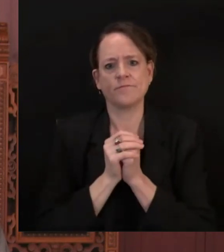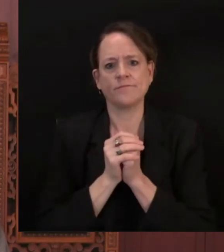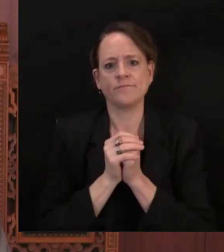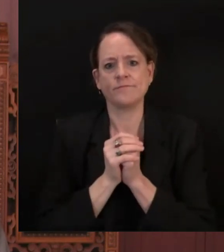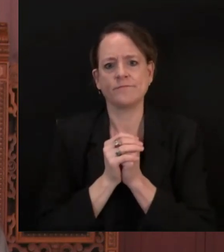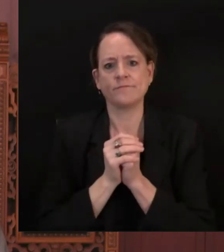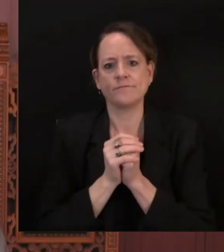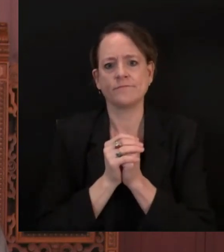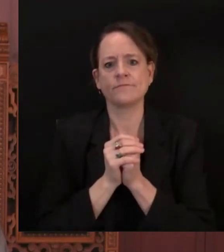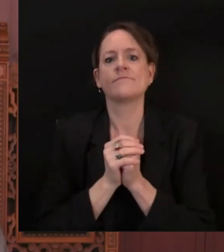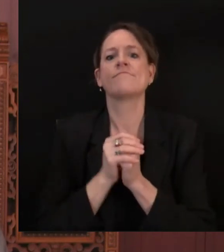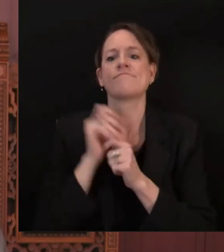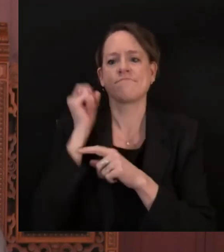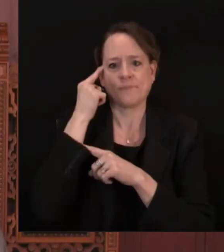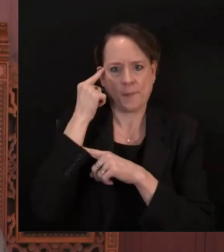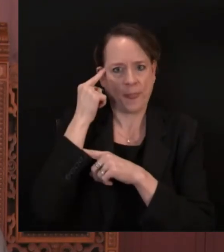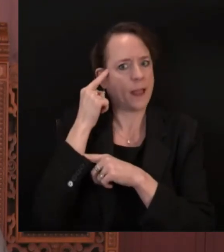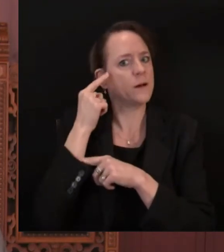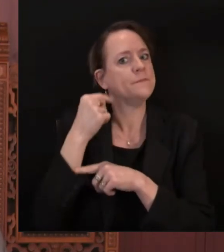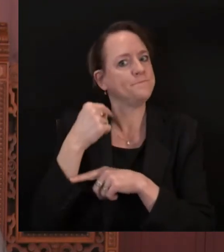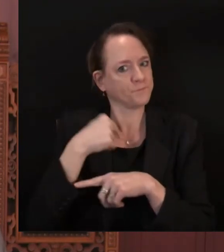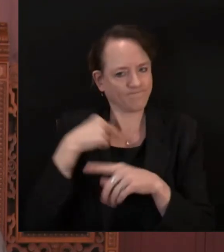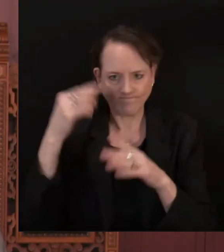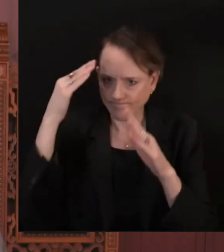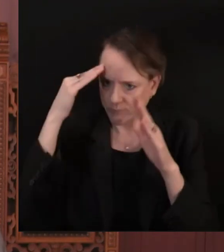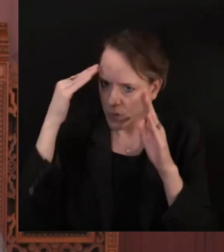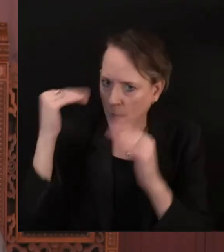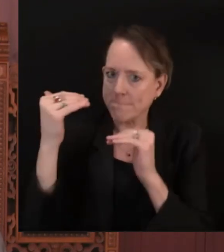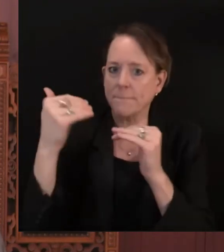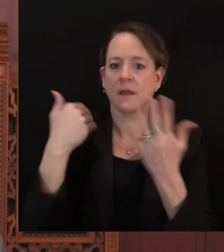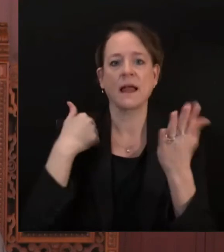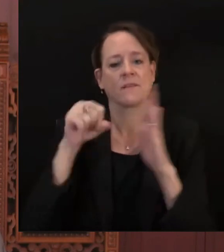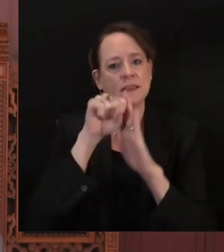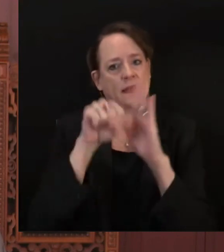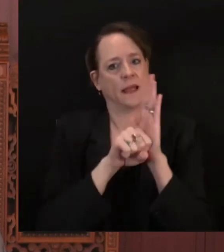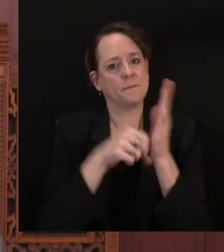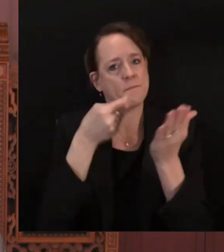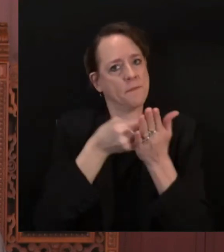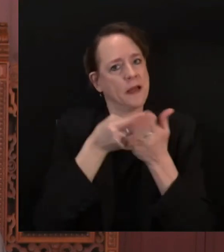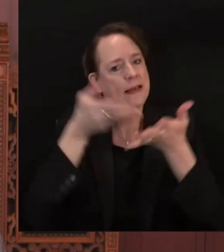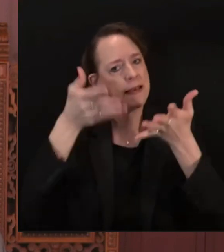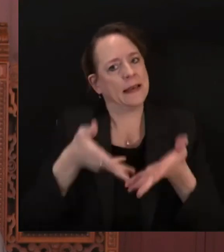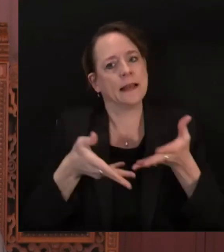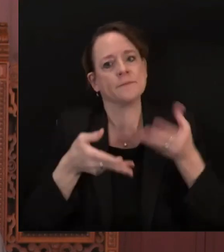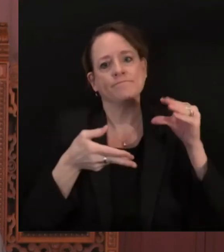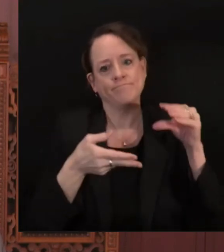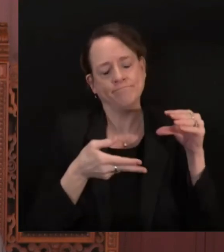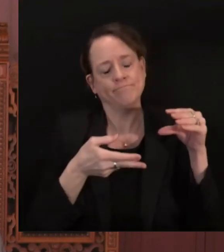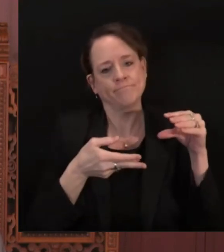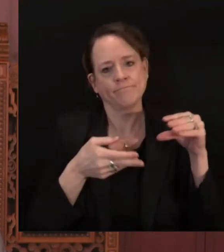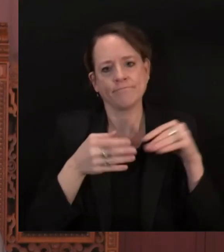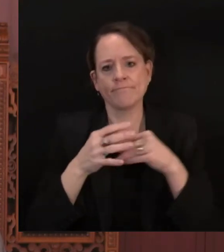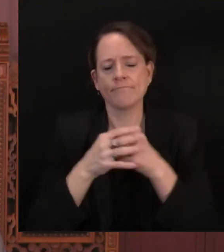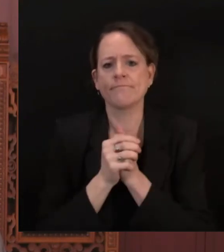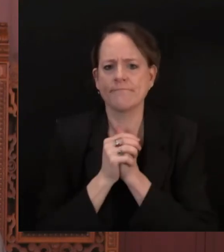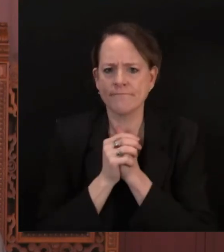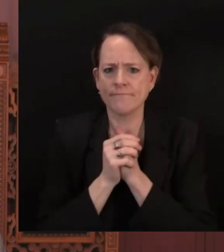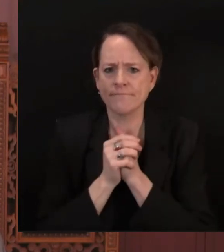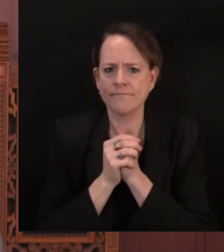that concerns me the most is the inability to convince the Republicans that a 1